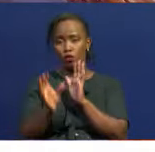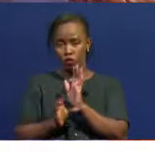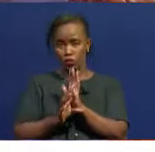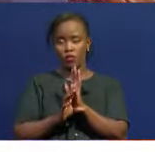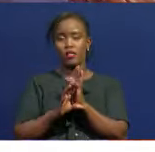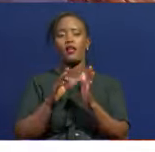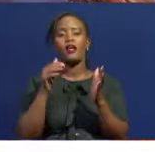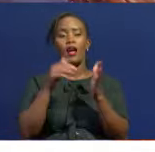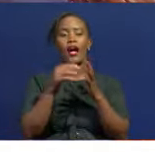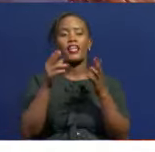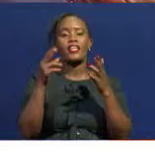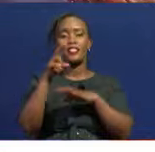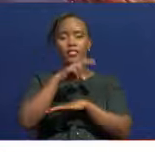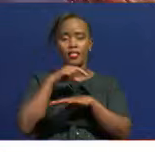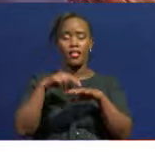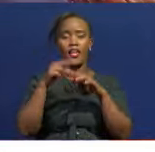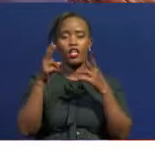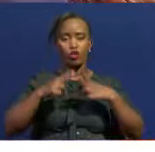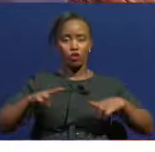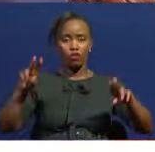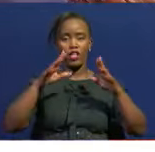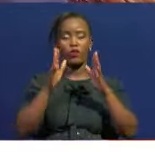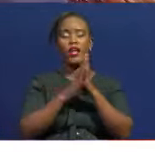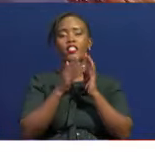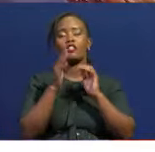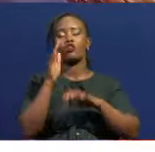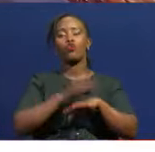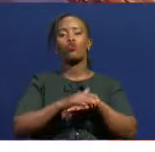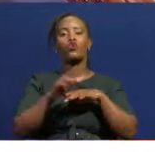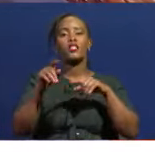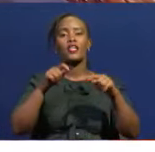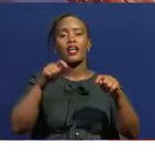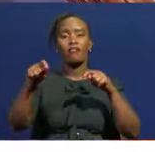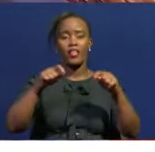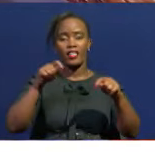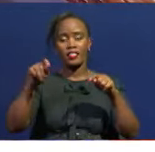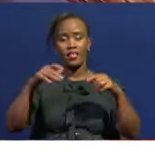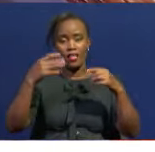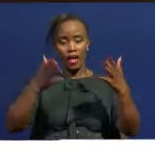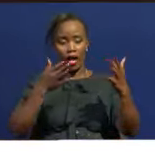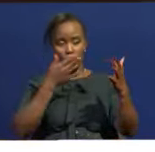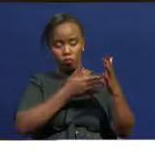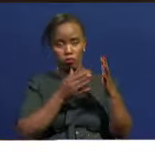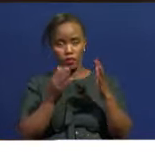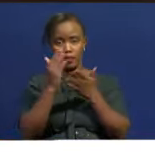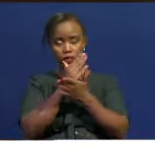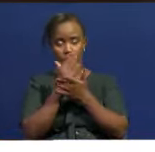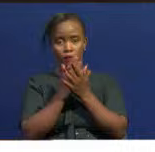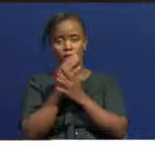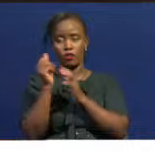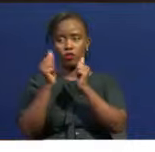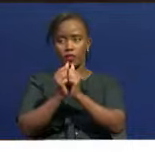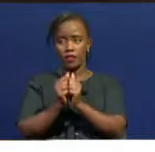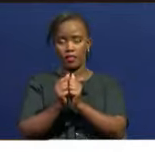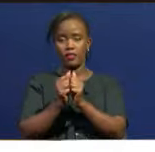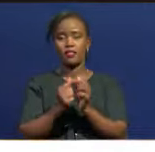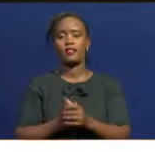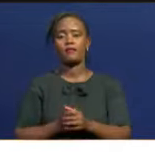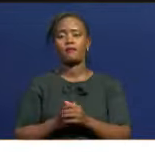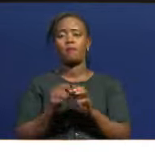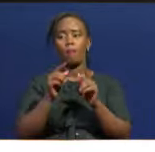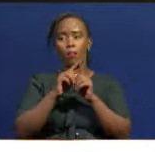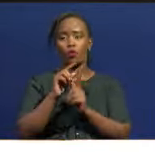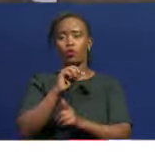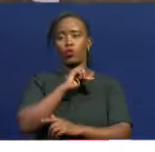values and principle of good governance as envisaged in Article 10, Subsection 2 of the Constitution. According